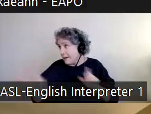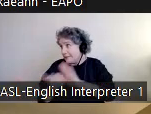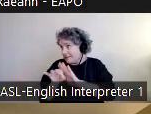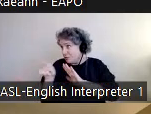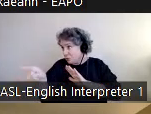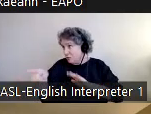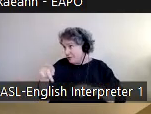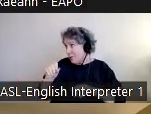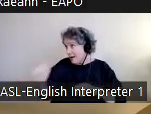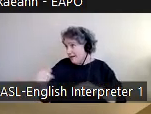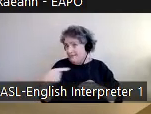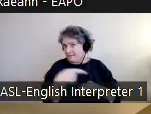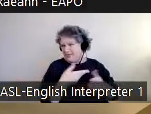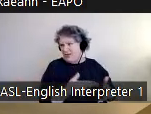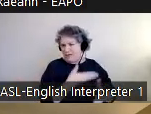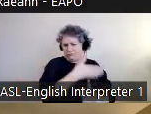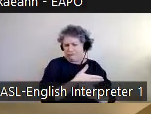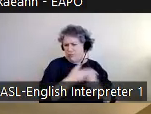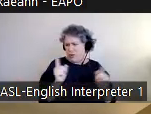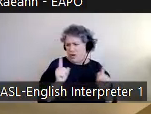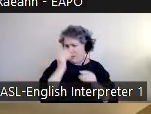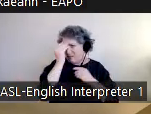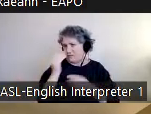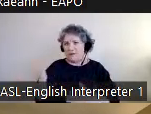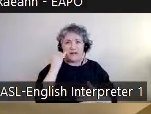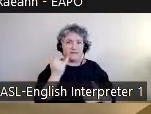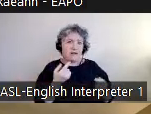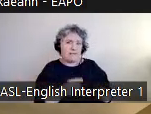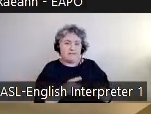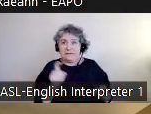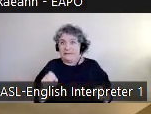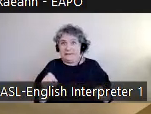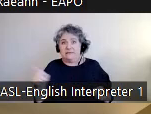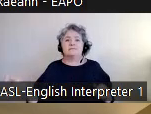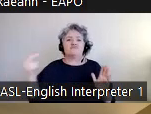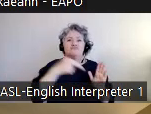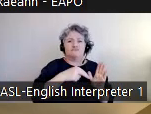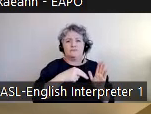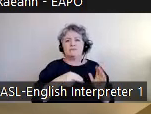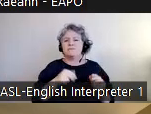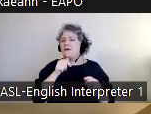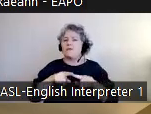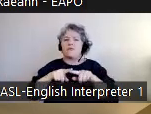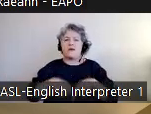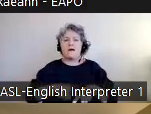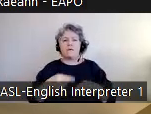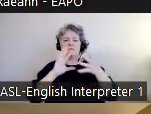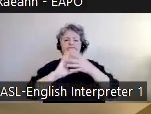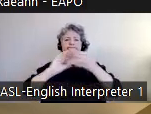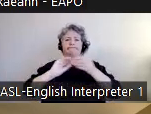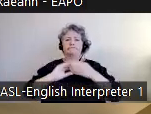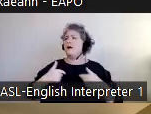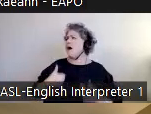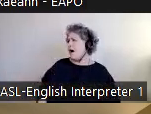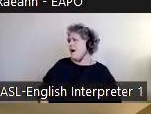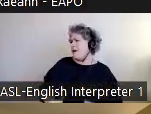can access it when they need it. So unless you've seen the document, you're not going to rely on somebody saying, well, I'm the attorney, you can just believe